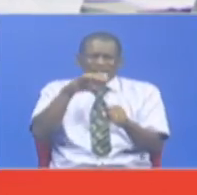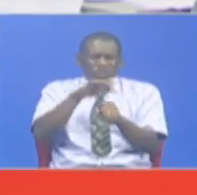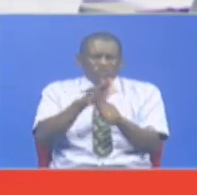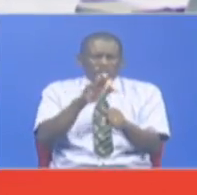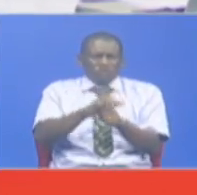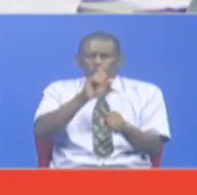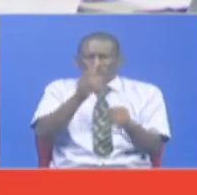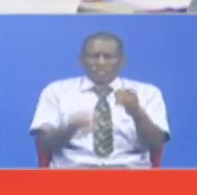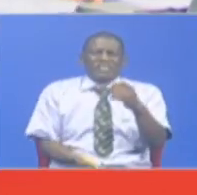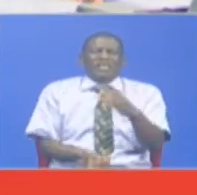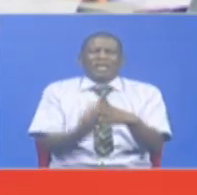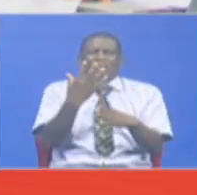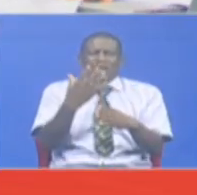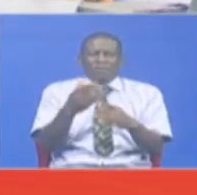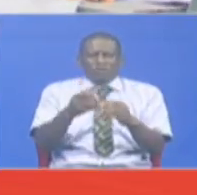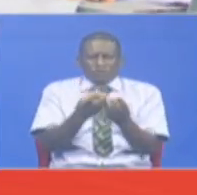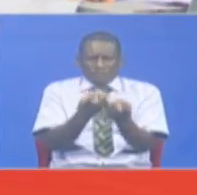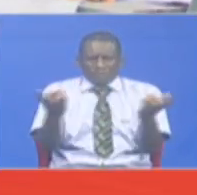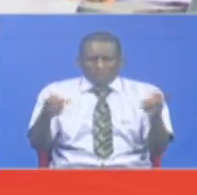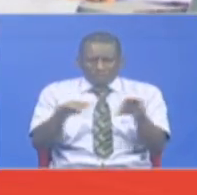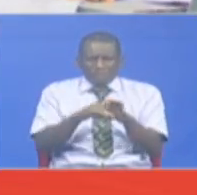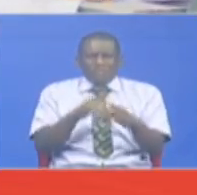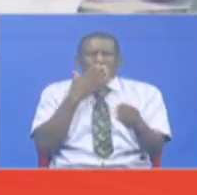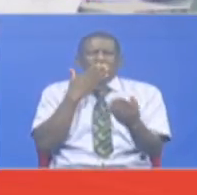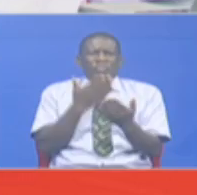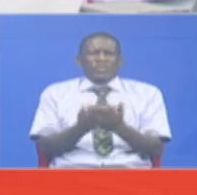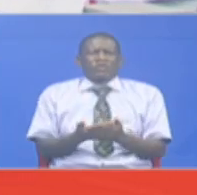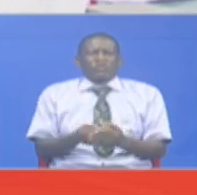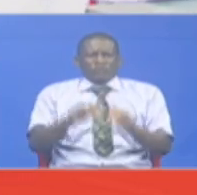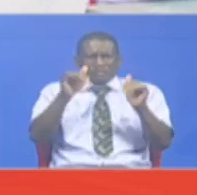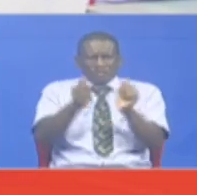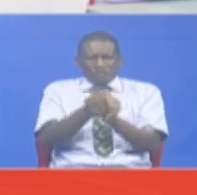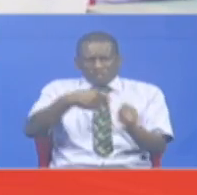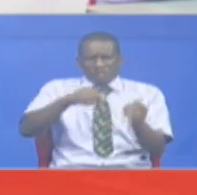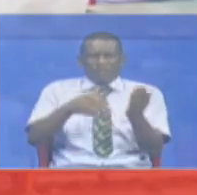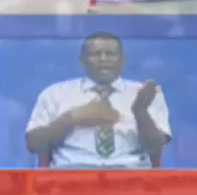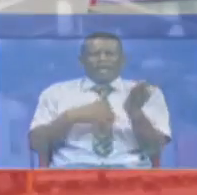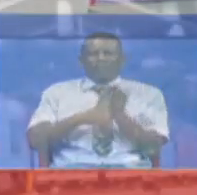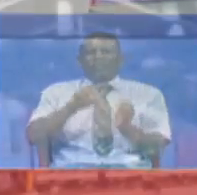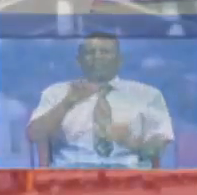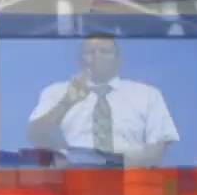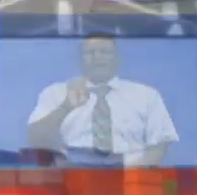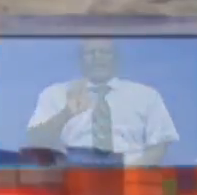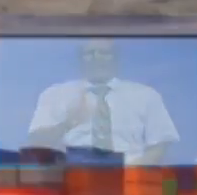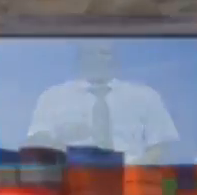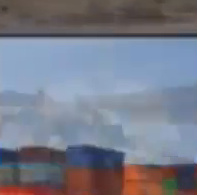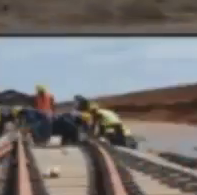are being papered for the panelists as well. Thank you for your valid company. My name is Dibala now.